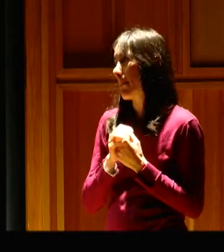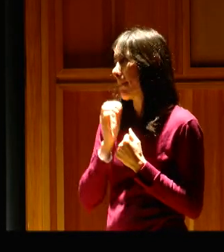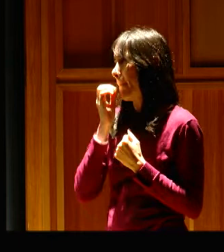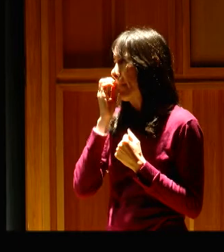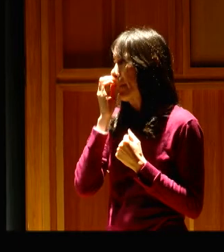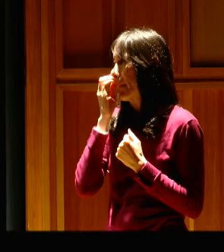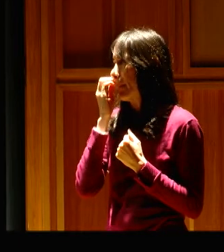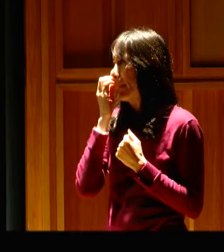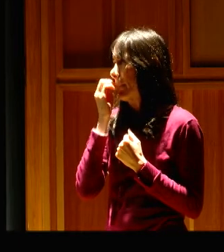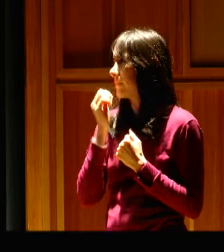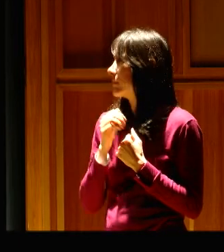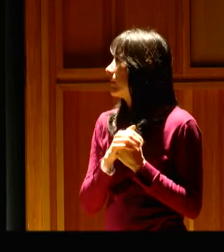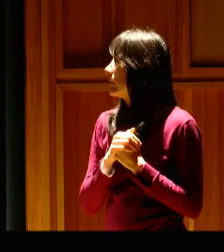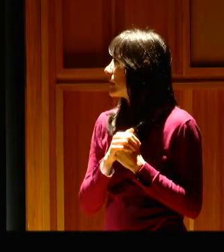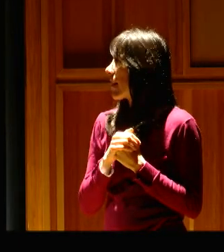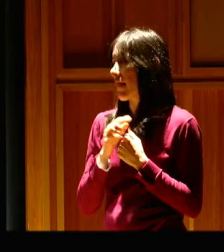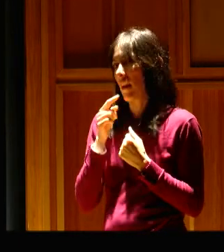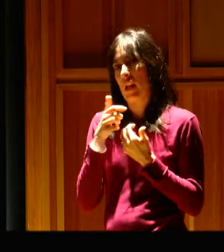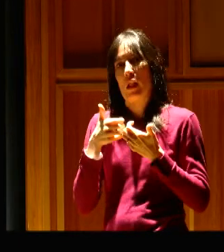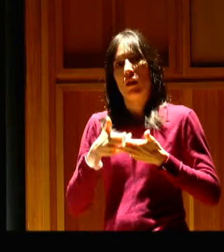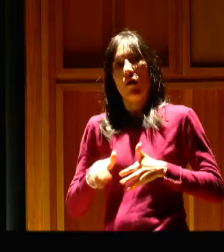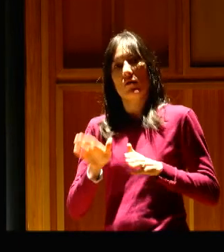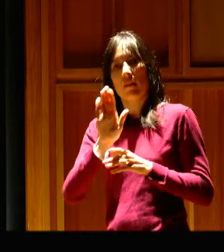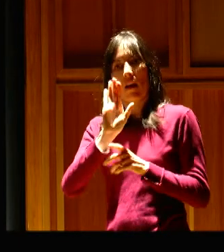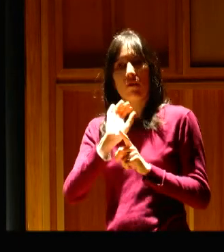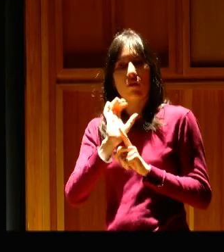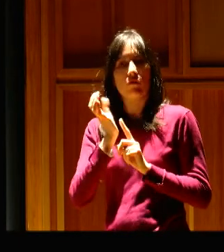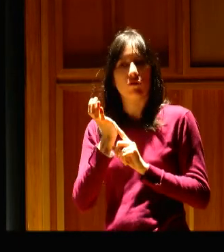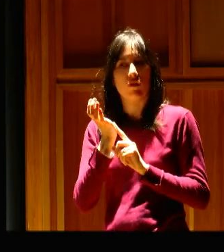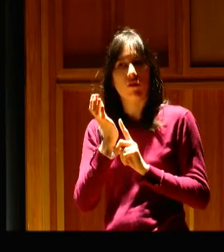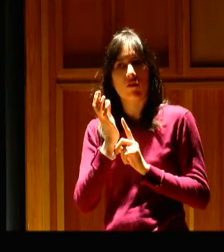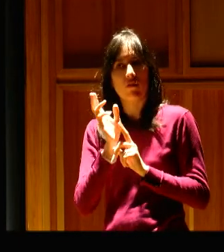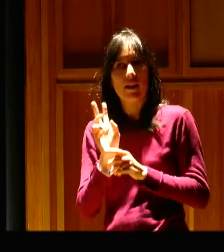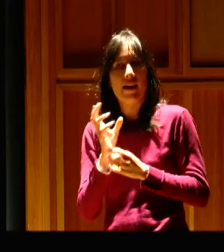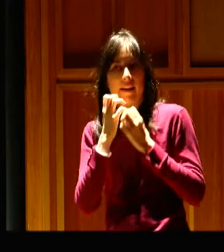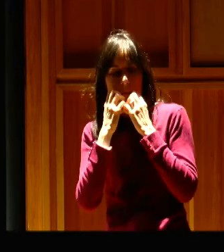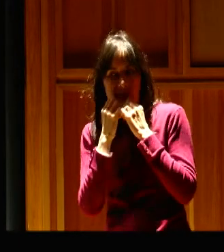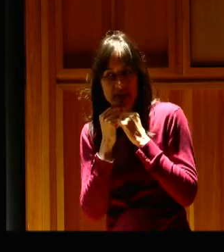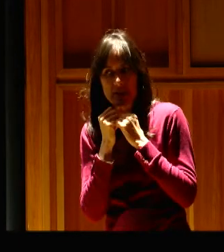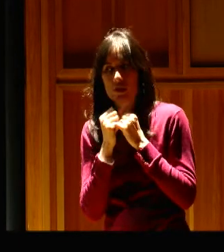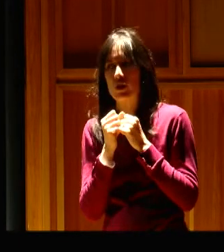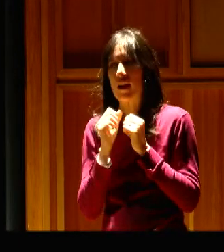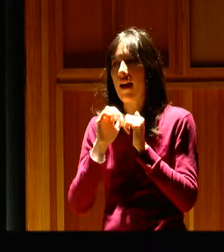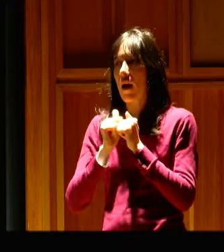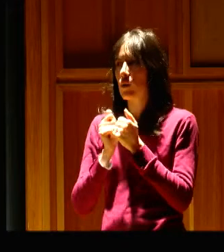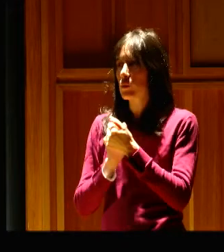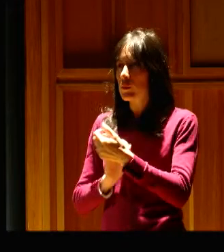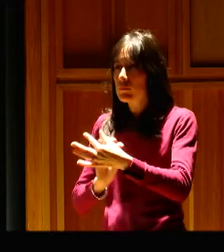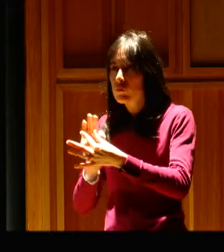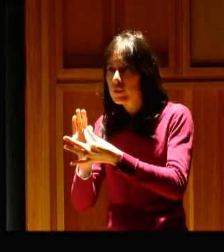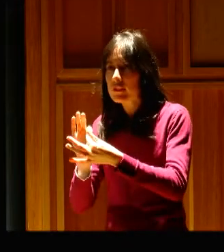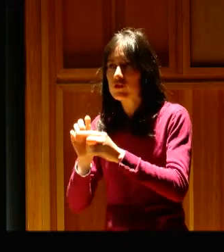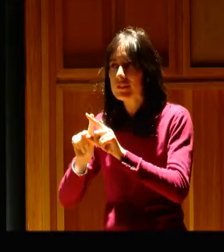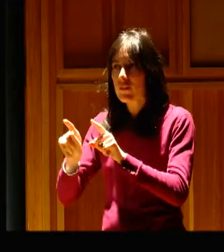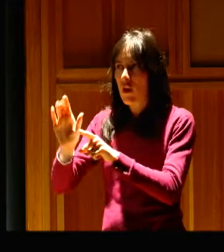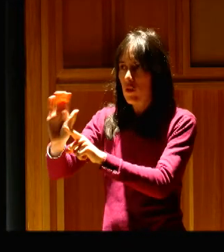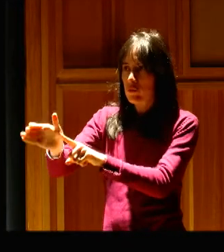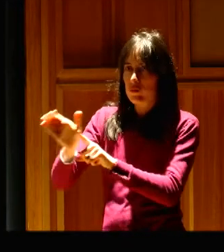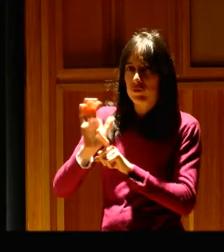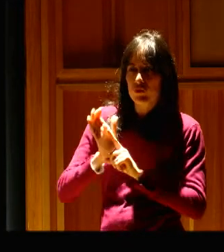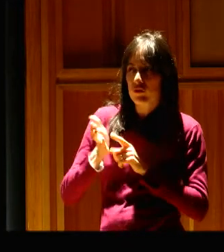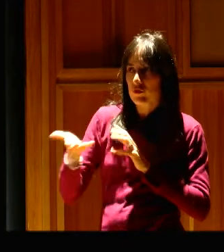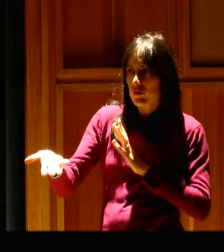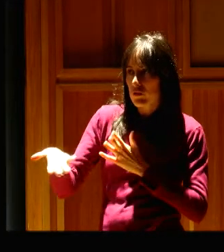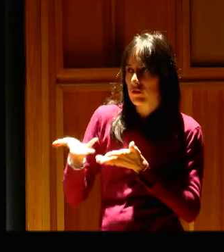heritage, the dialogue, bridge building between different cultural groups, and dwellings,